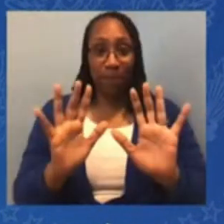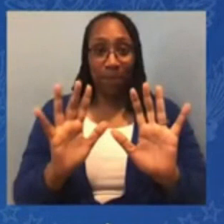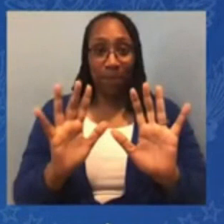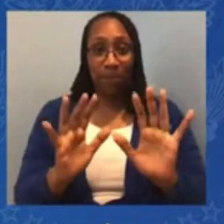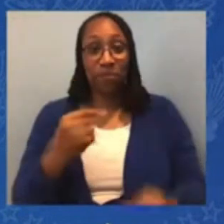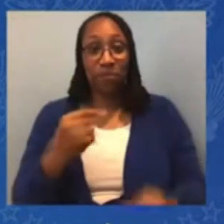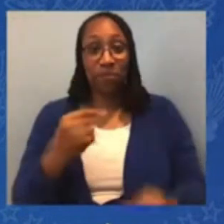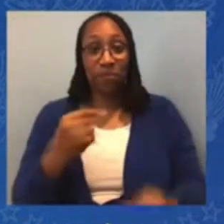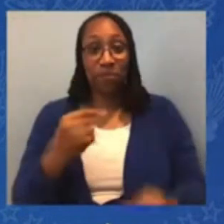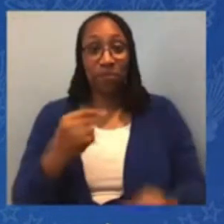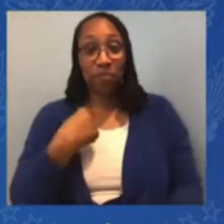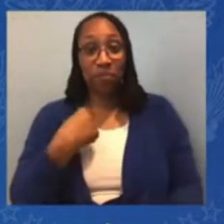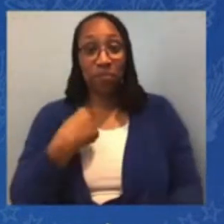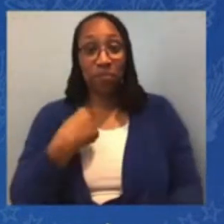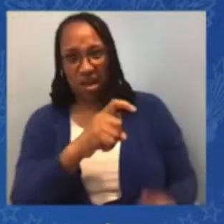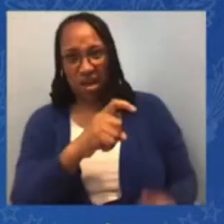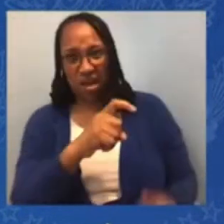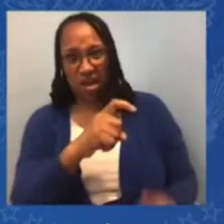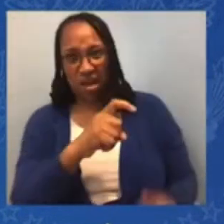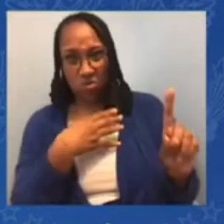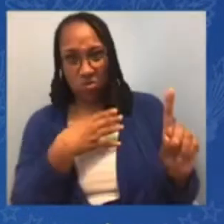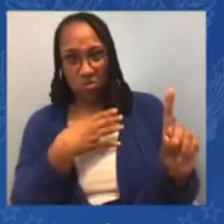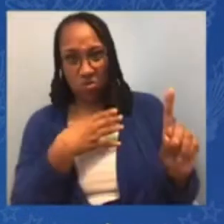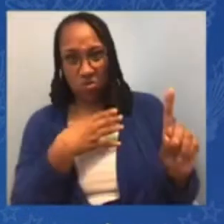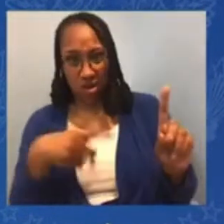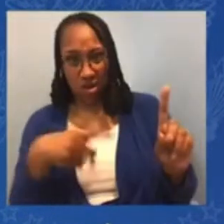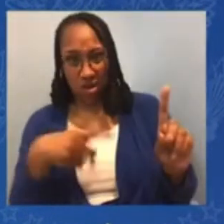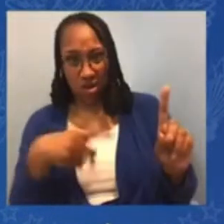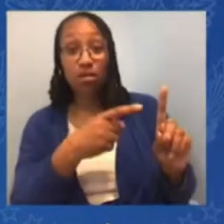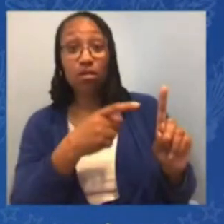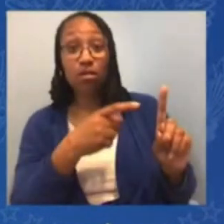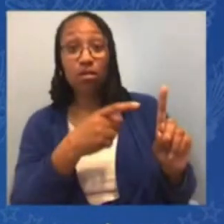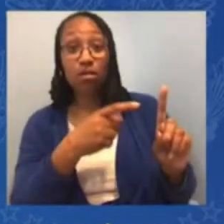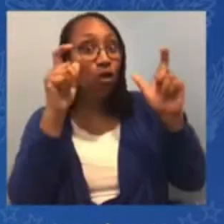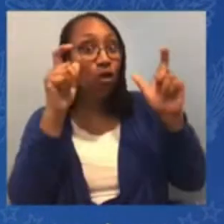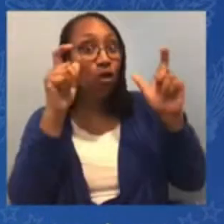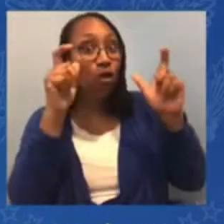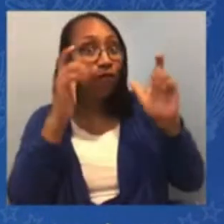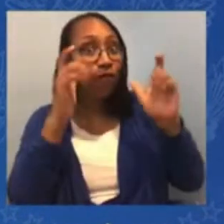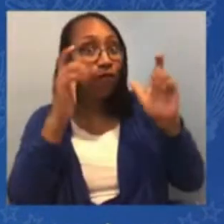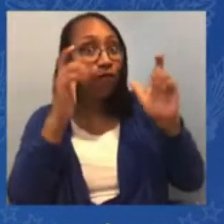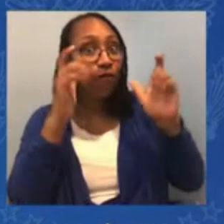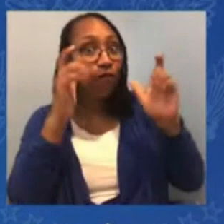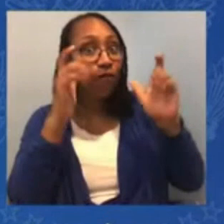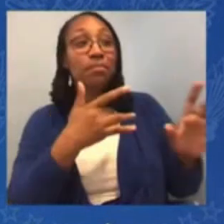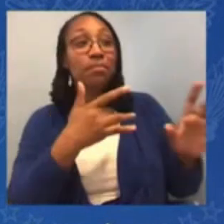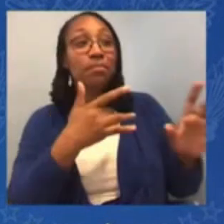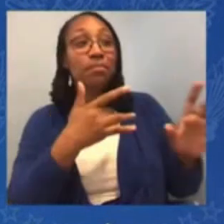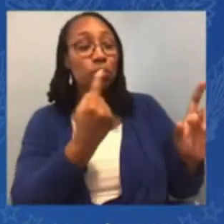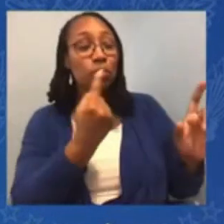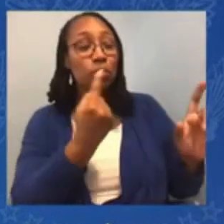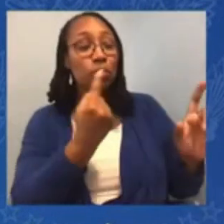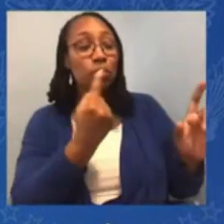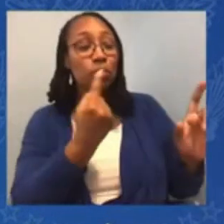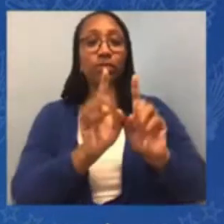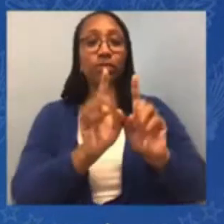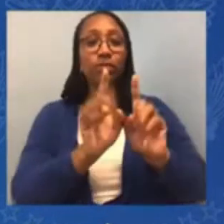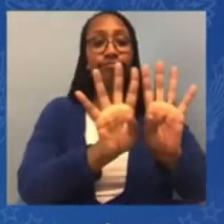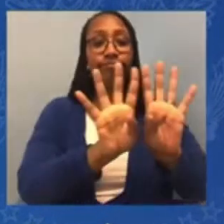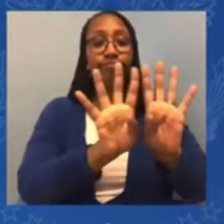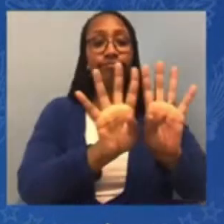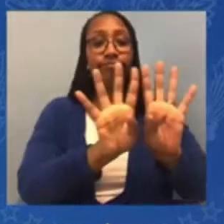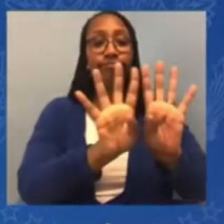I'm going to stand. I usually shake everybody's hand. But I'm going to stand in front of each section. No, I really mean